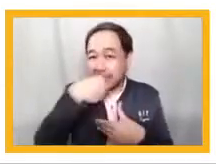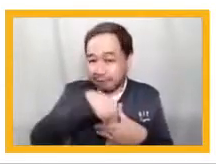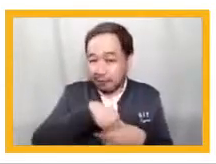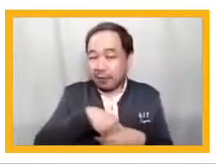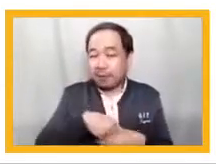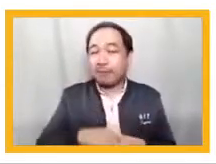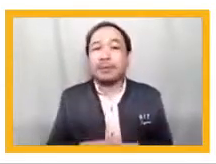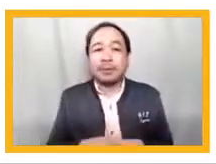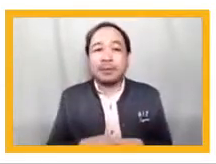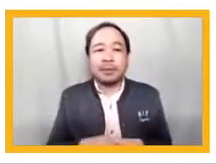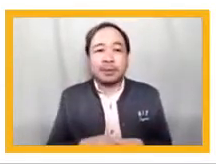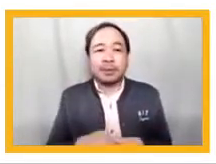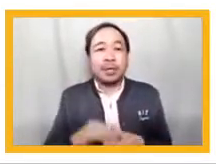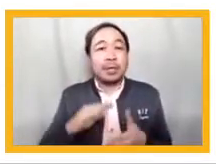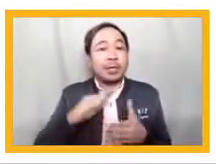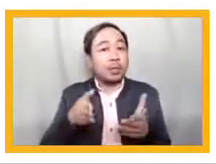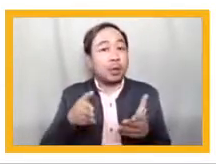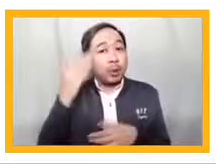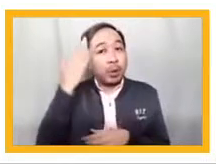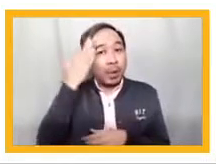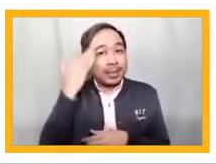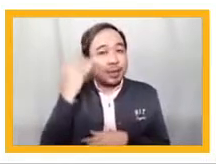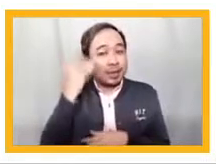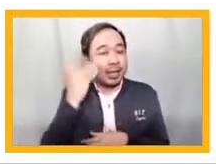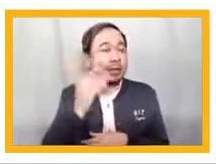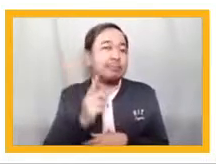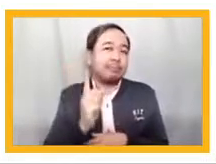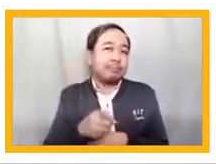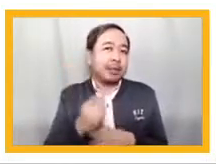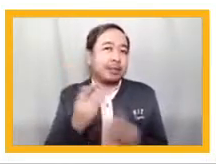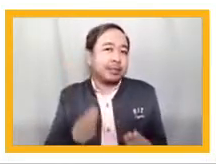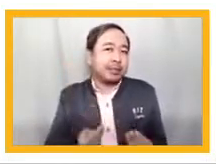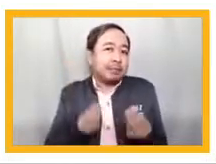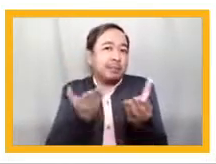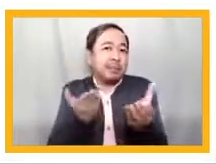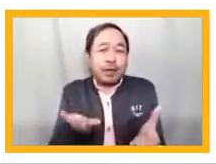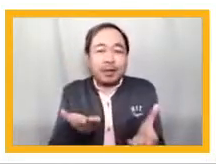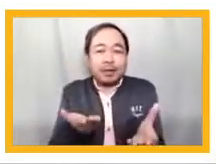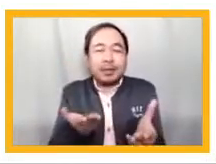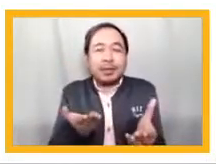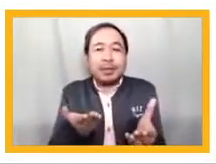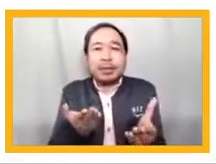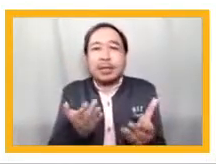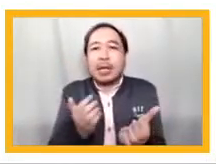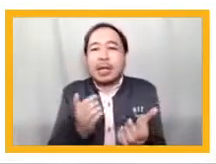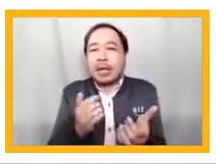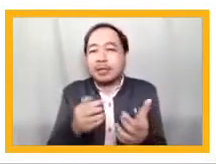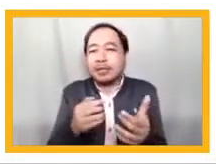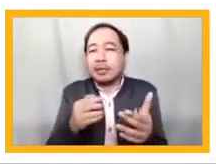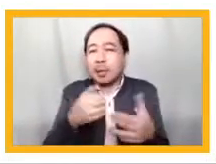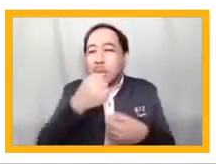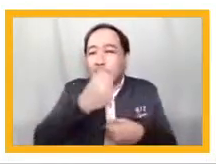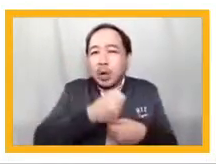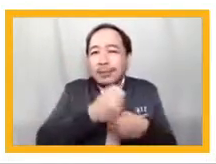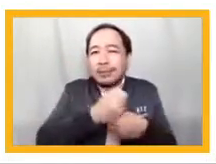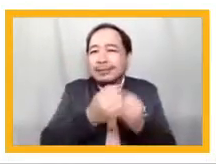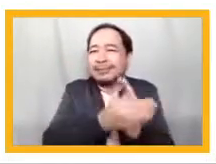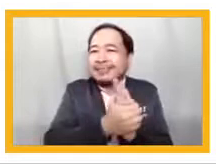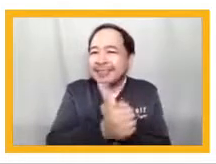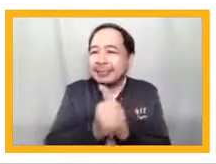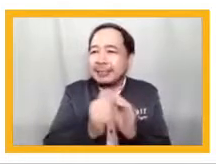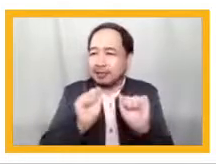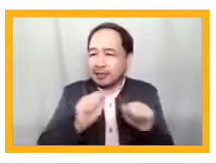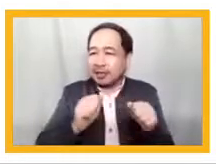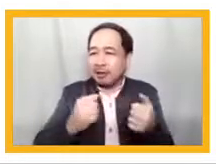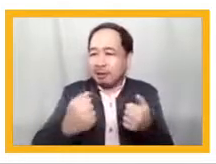I think internally in Korea, we need to provide industrial competitiveness and greater change